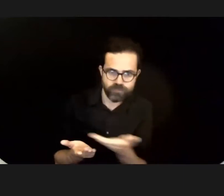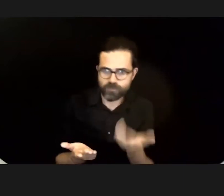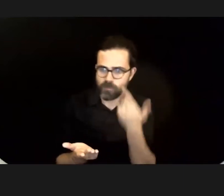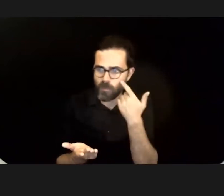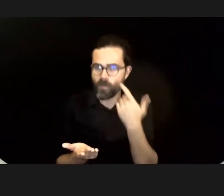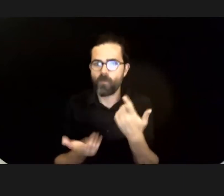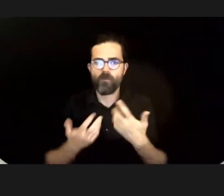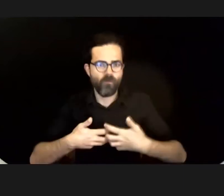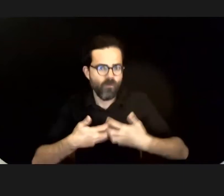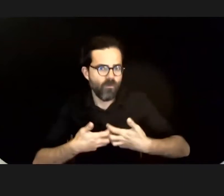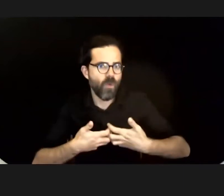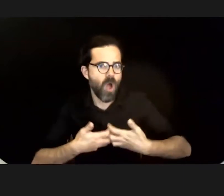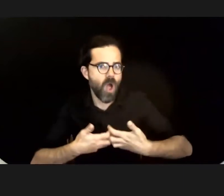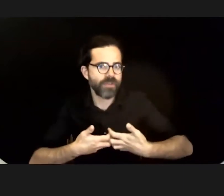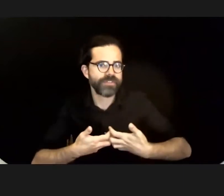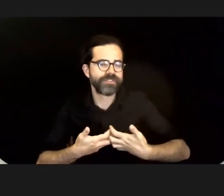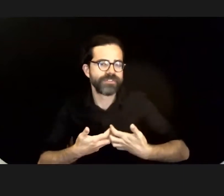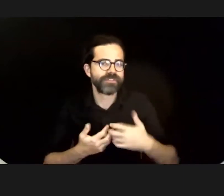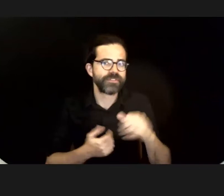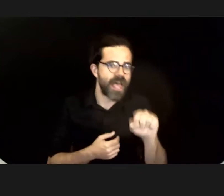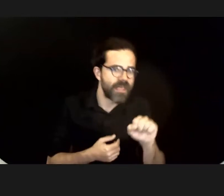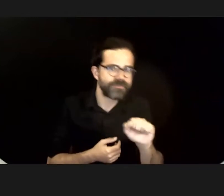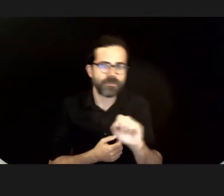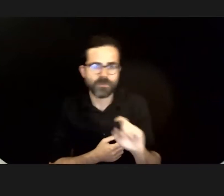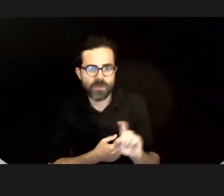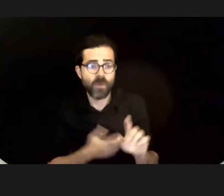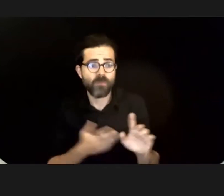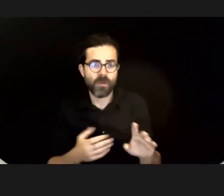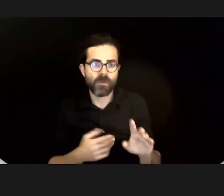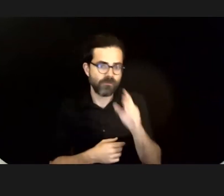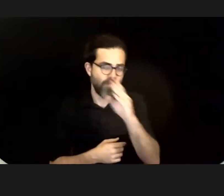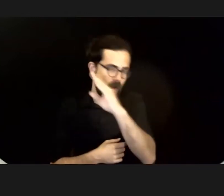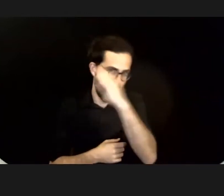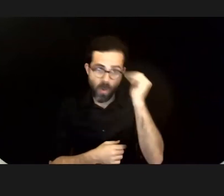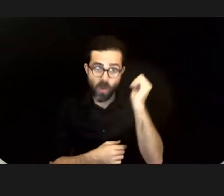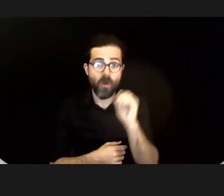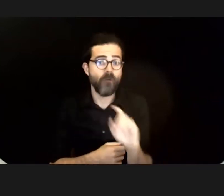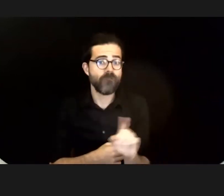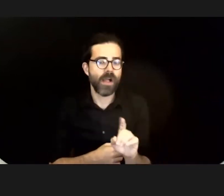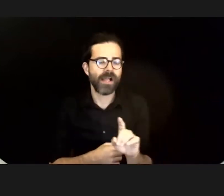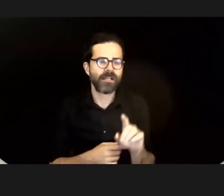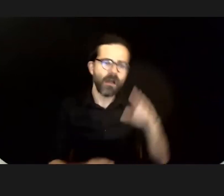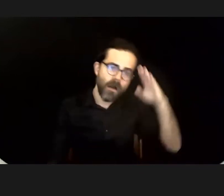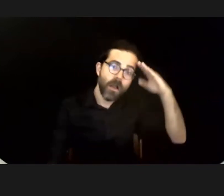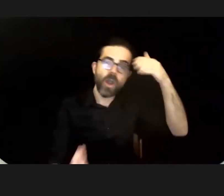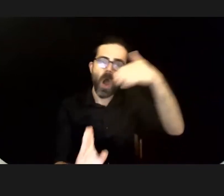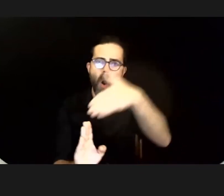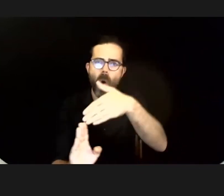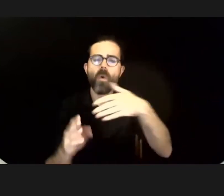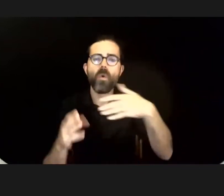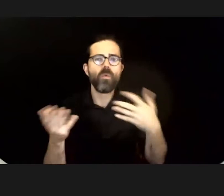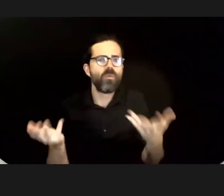forget, the goal is not to have an app that is functioning. The goal is that I can go